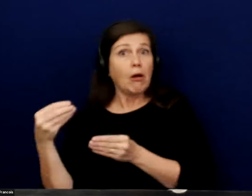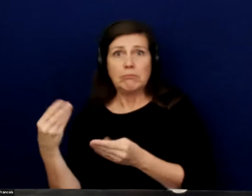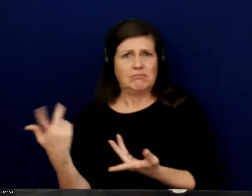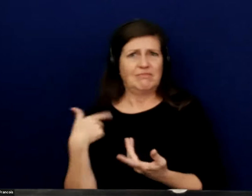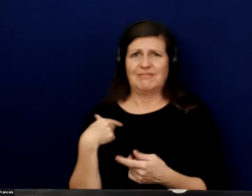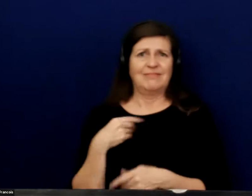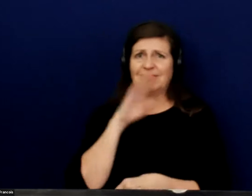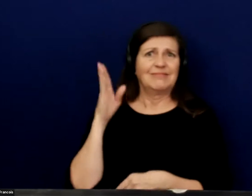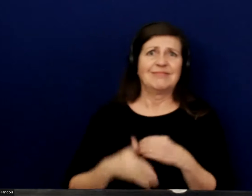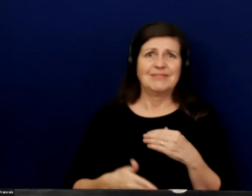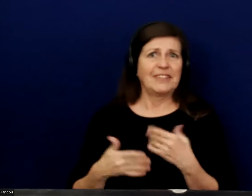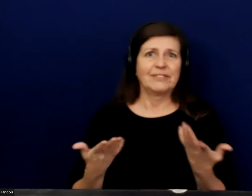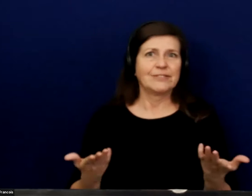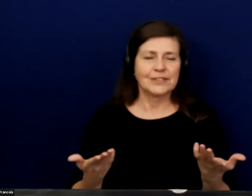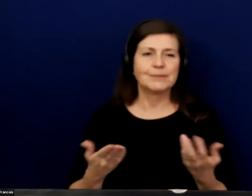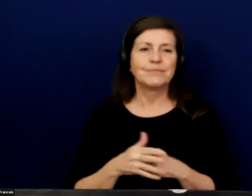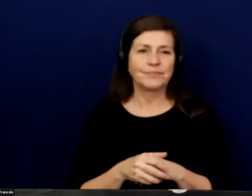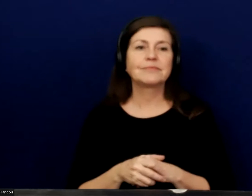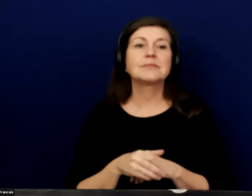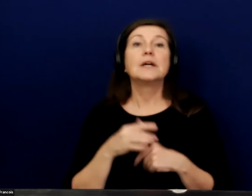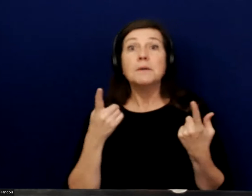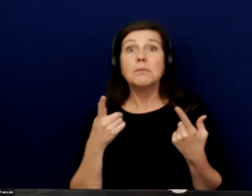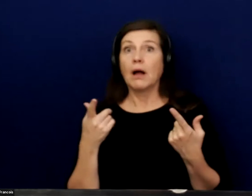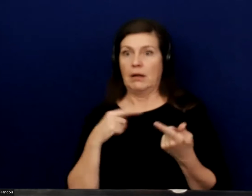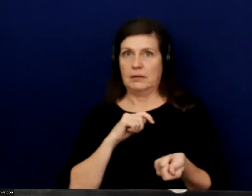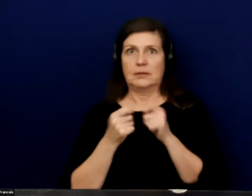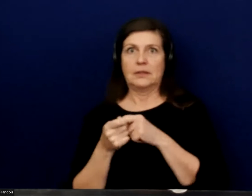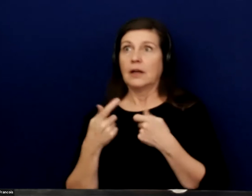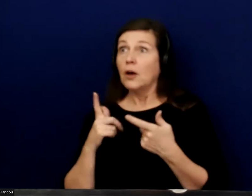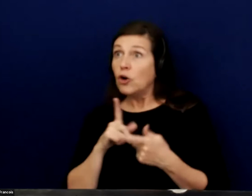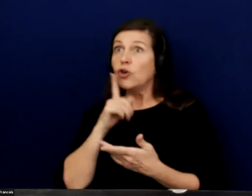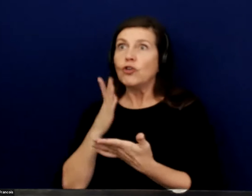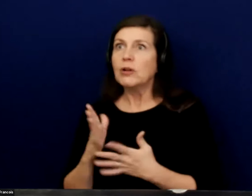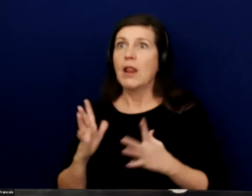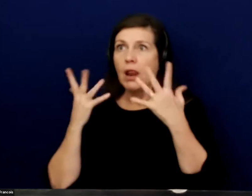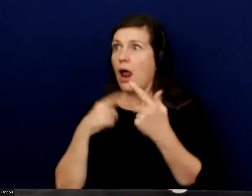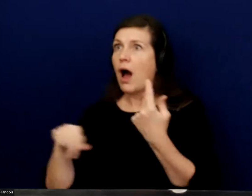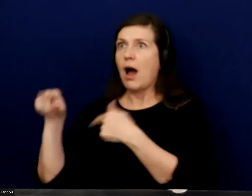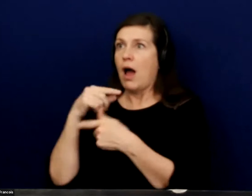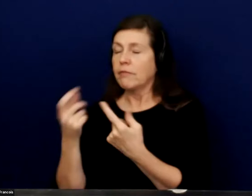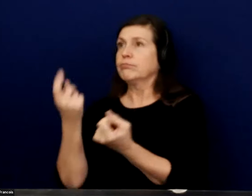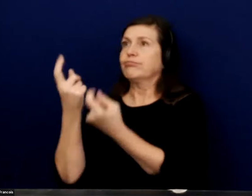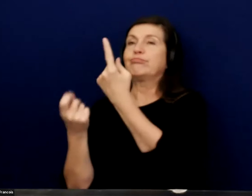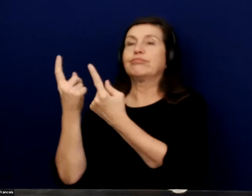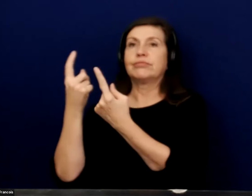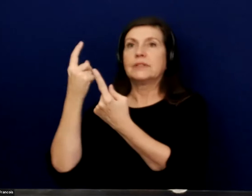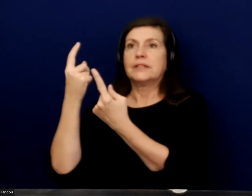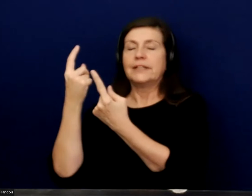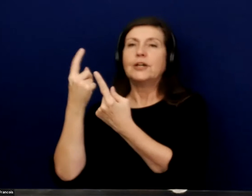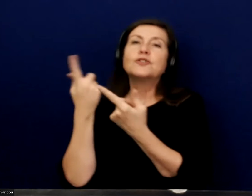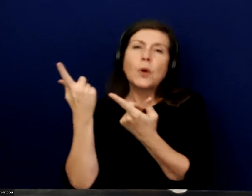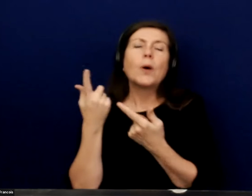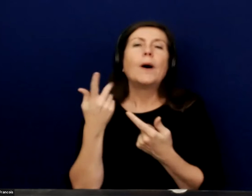you're hearing that this is important, but then when you get out in the real life, that this doesn't happen. So start doing something small. It's better than